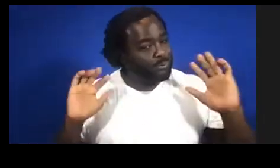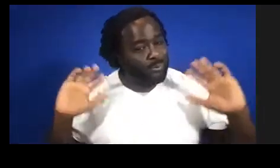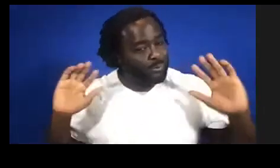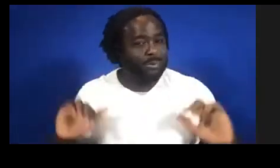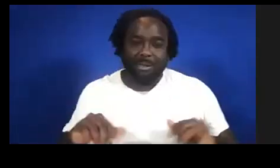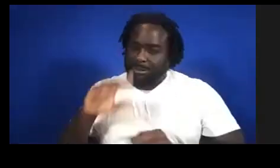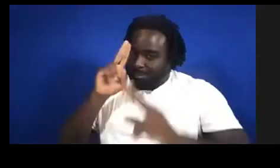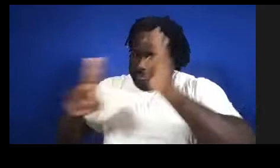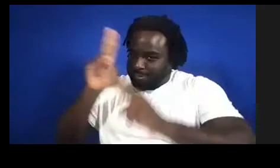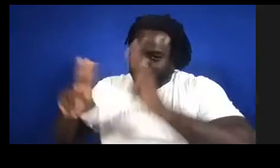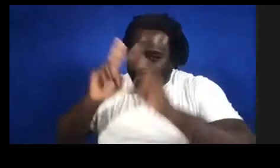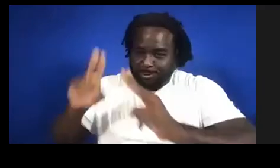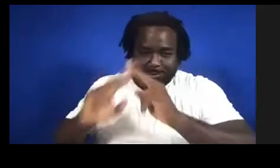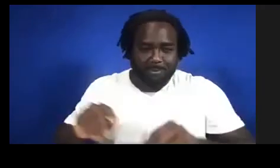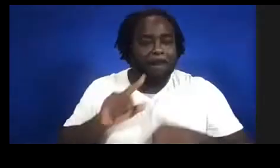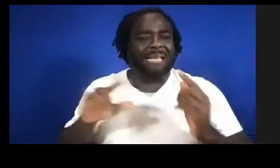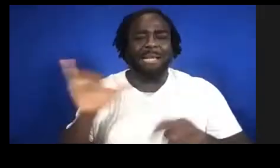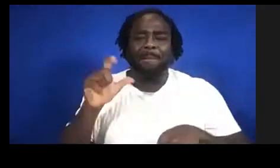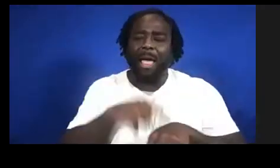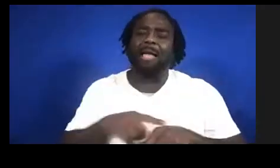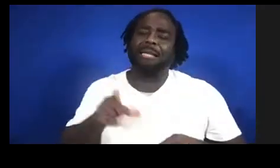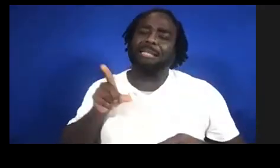titles sometimes. Can't touch that.